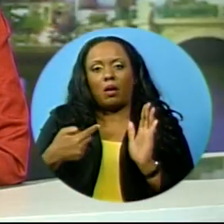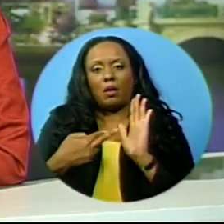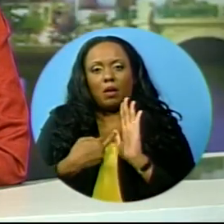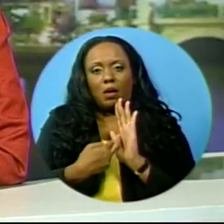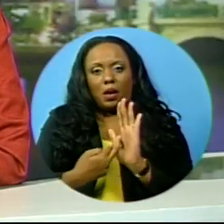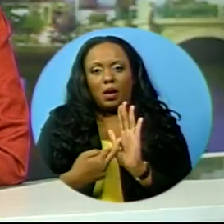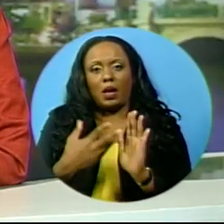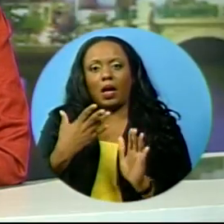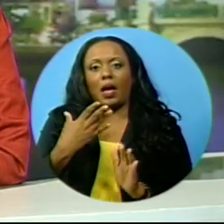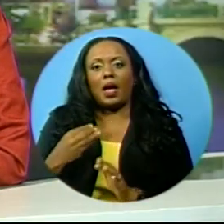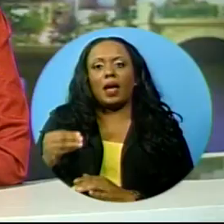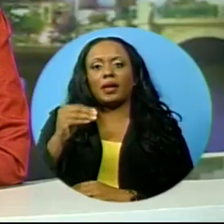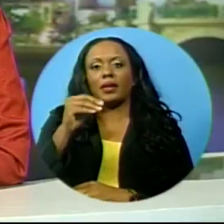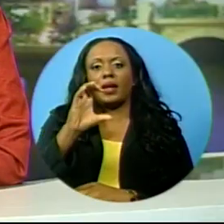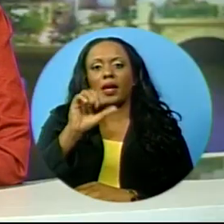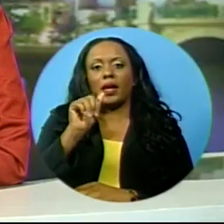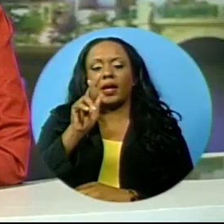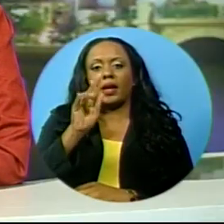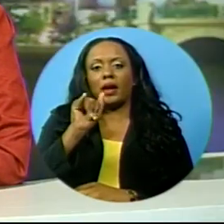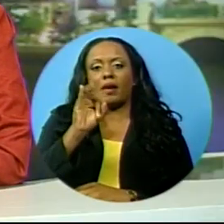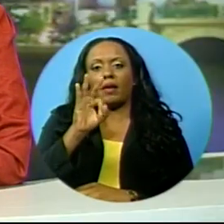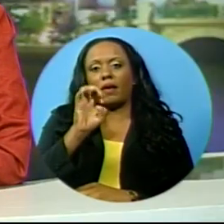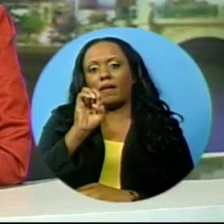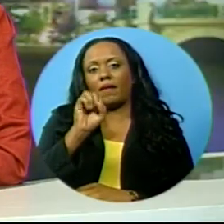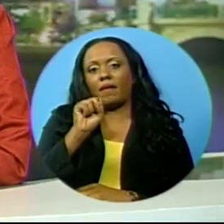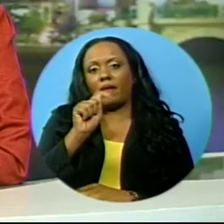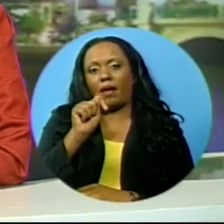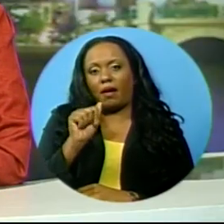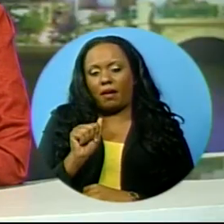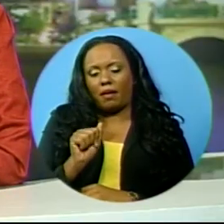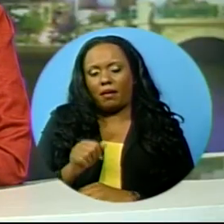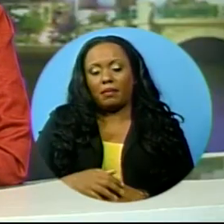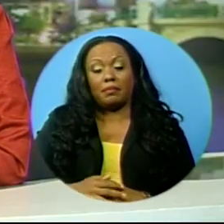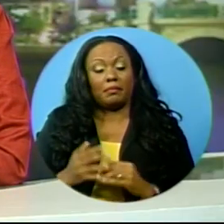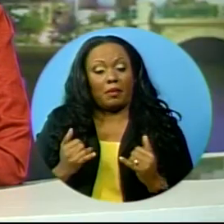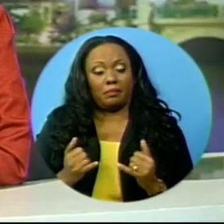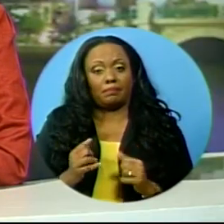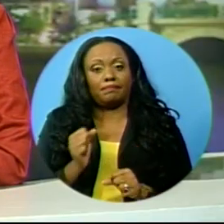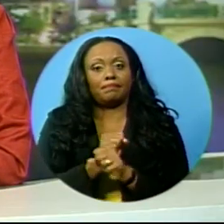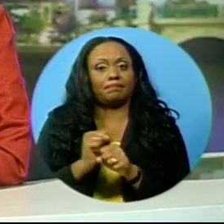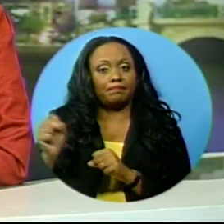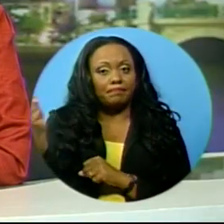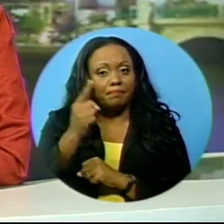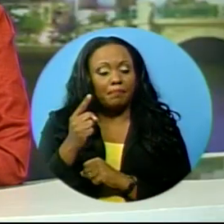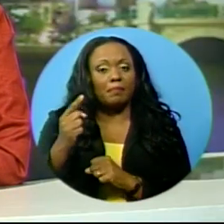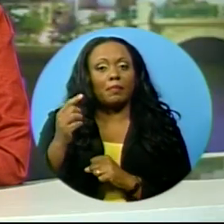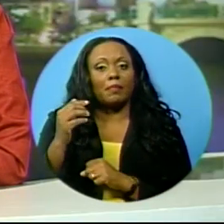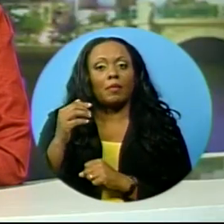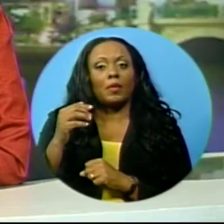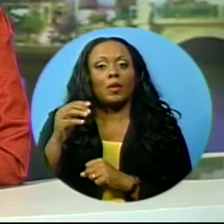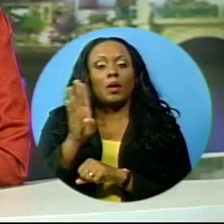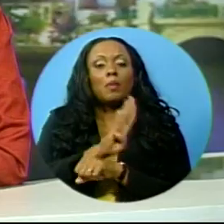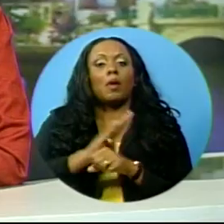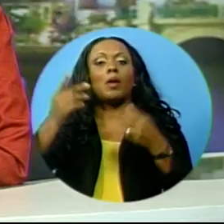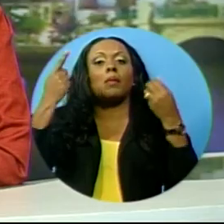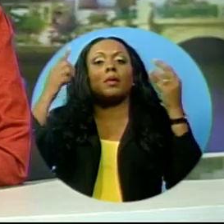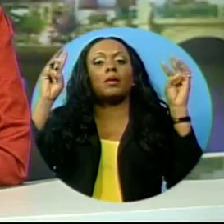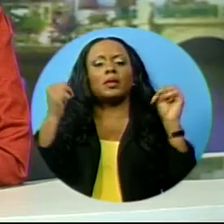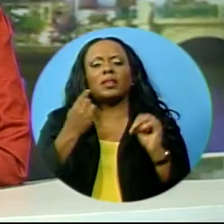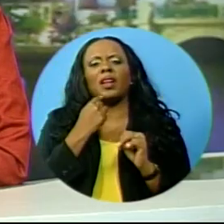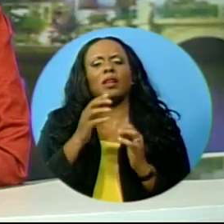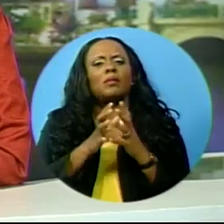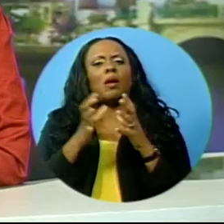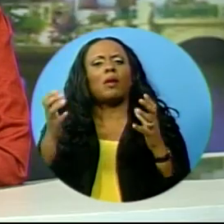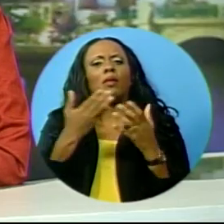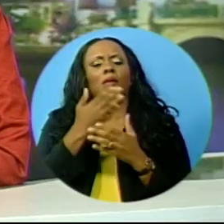of CARIFESTA in Haiti. Now, looking forward to 2016, Mr. Stewart highlighted important national milestones that